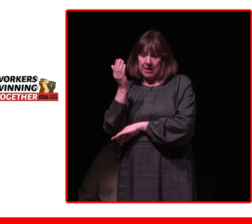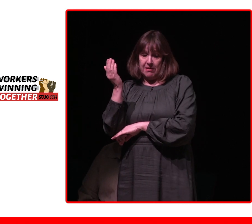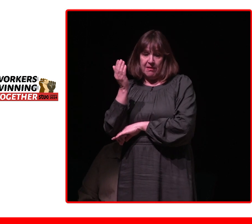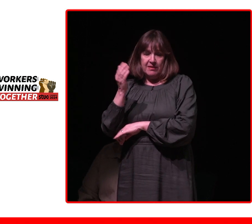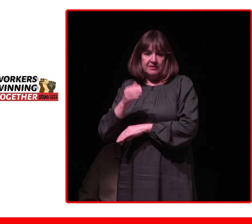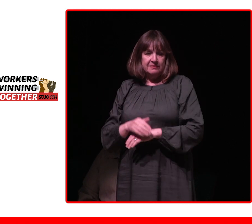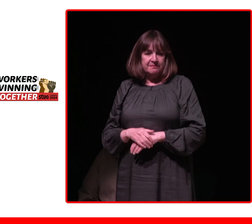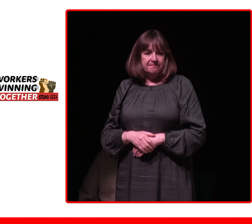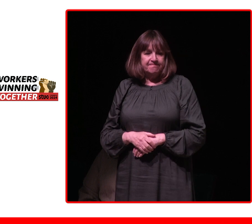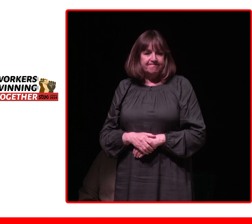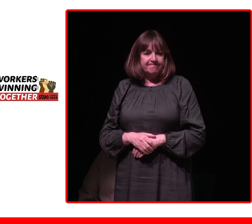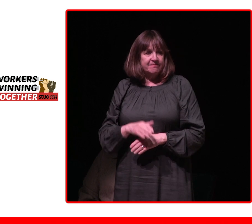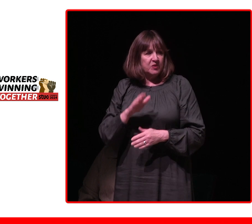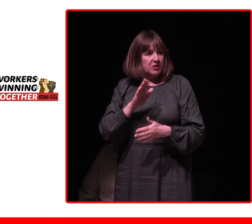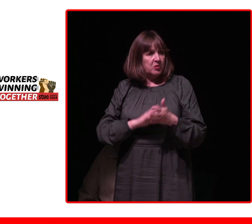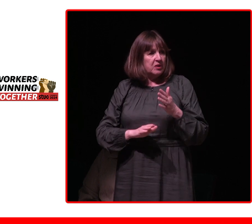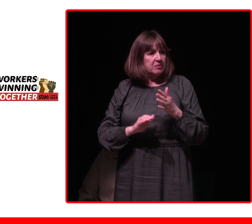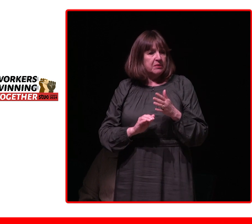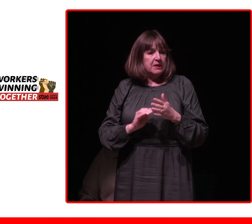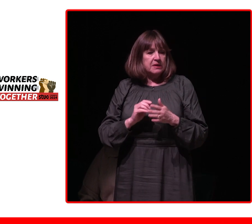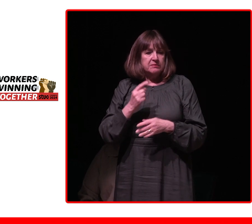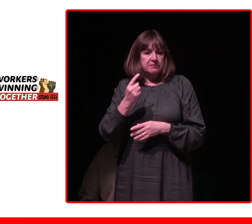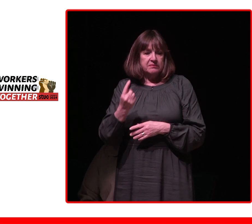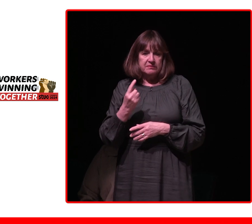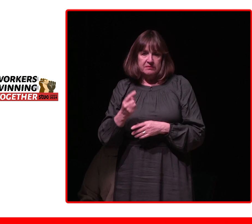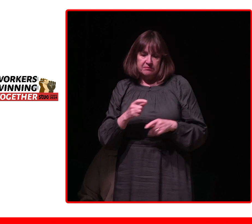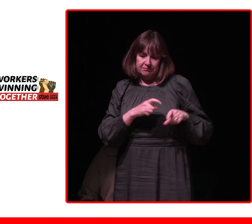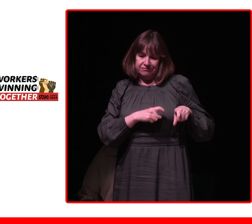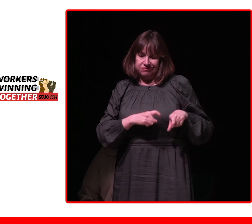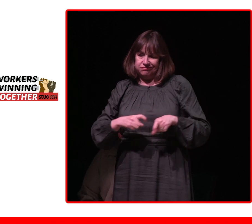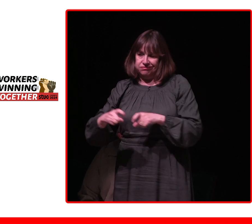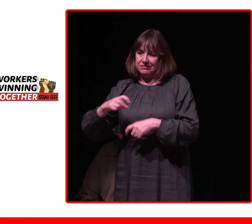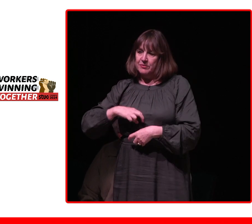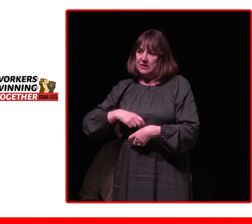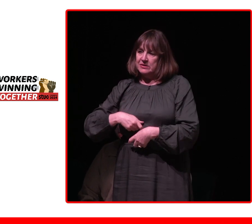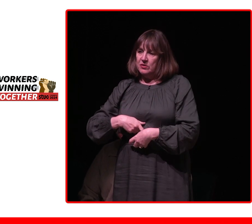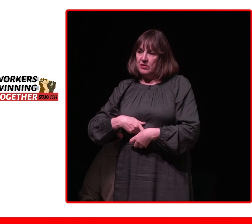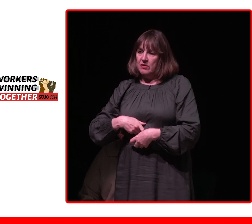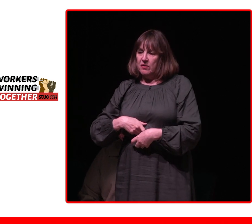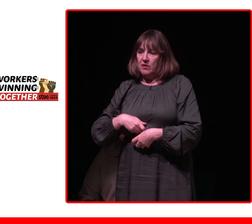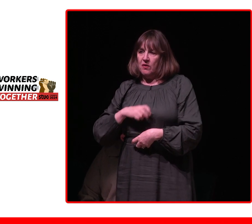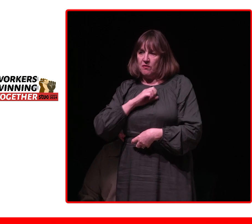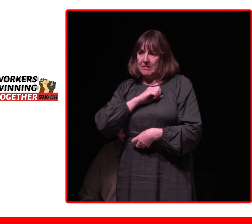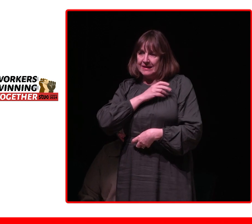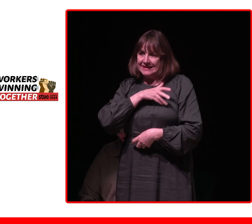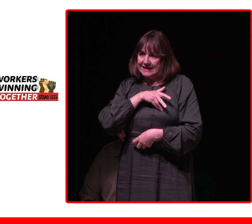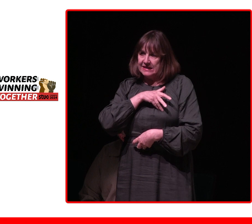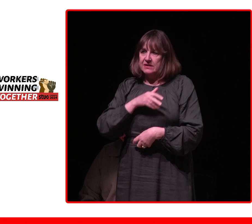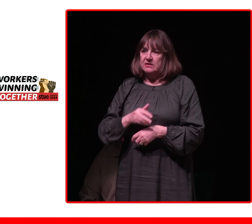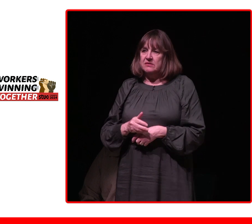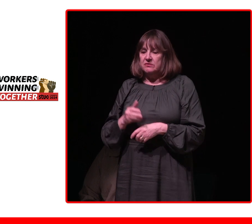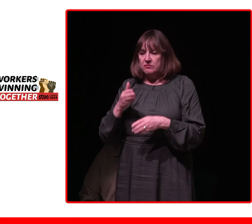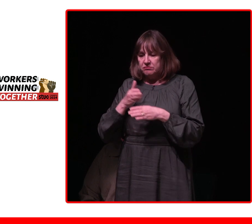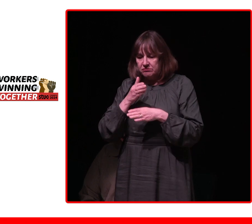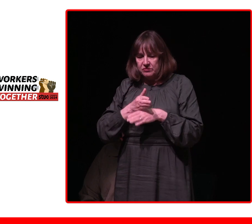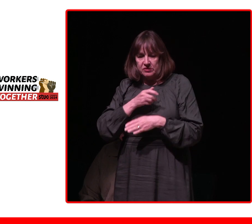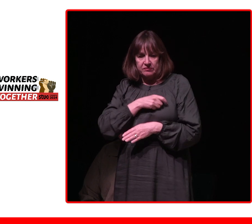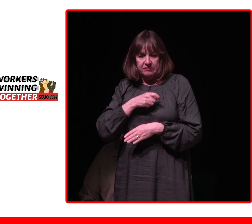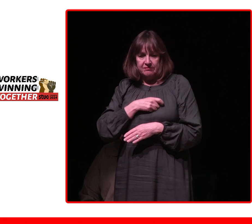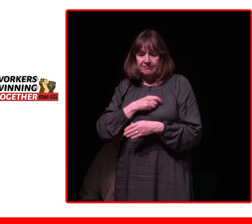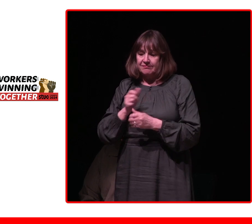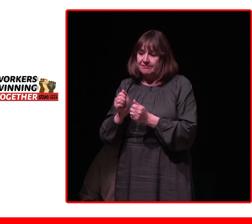mentioned, will be Shahir Saeed, the longtime president of the Palestinian General Federation of Trade Unions, our